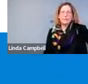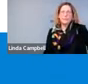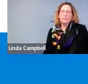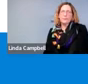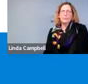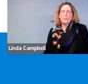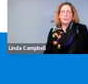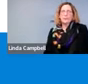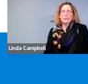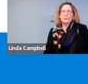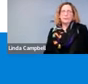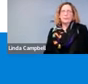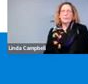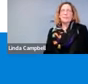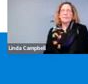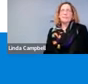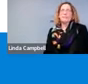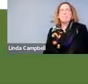Brunswick as well.